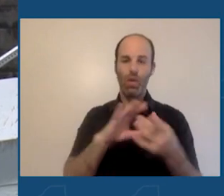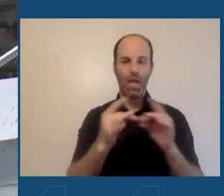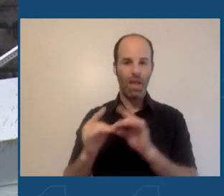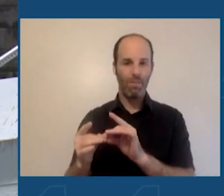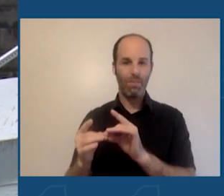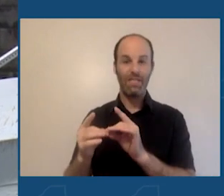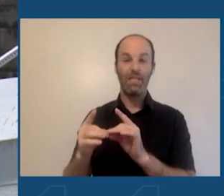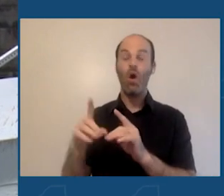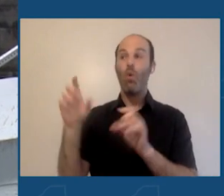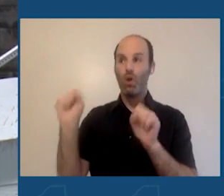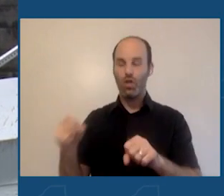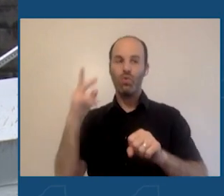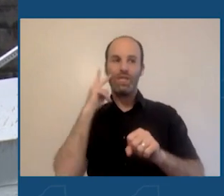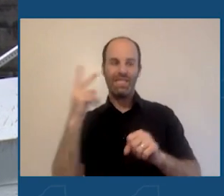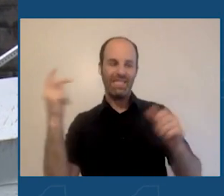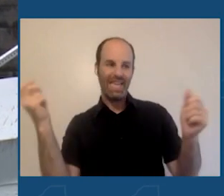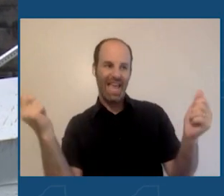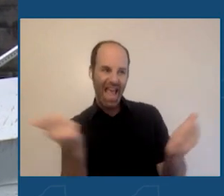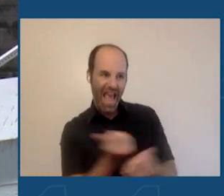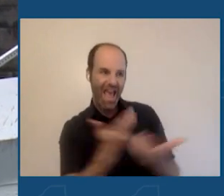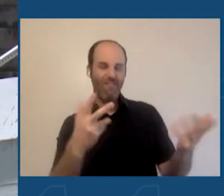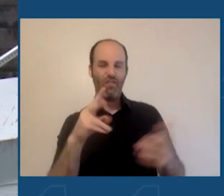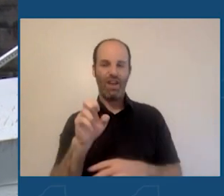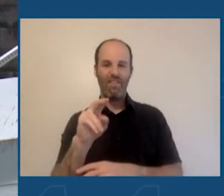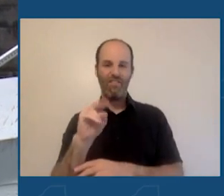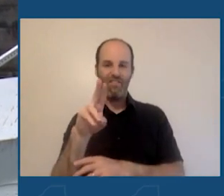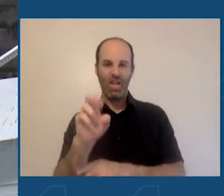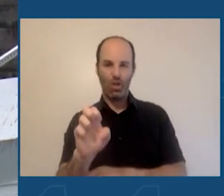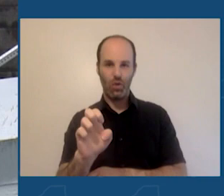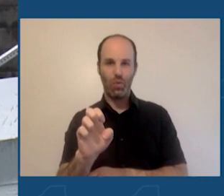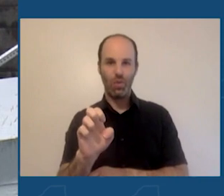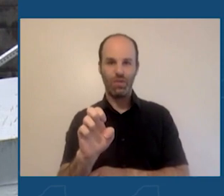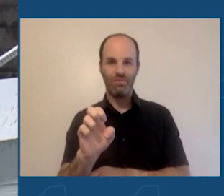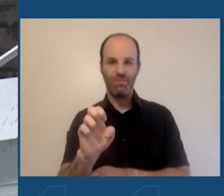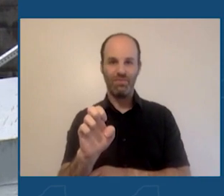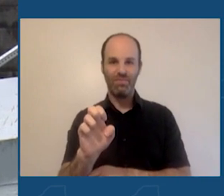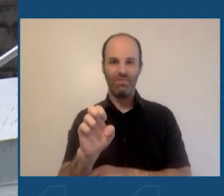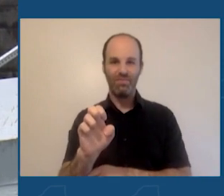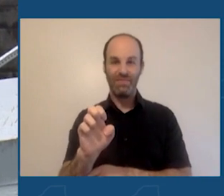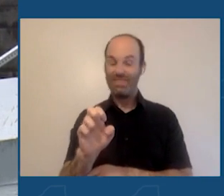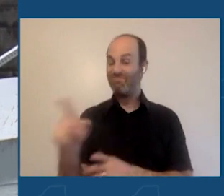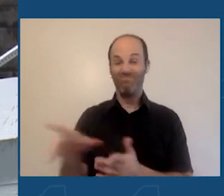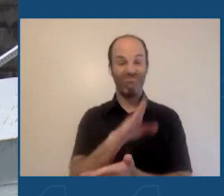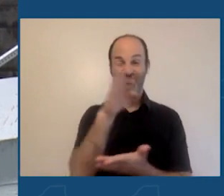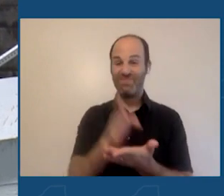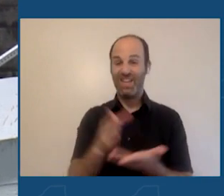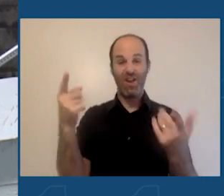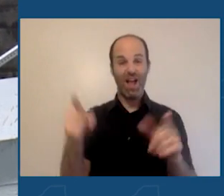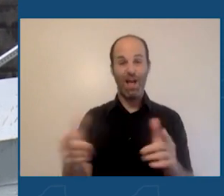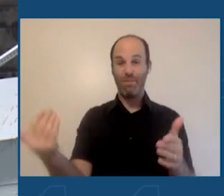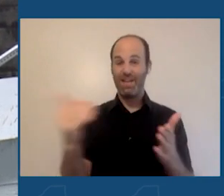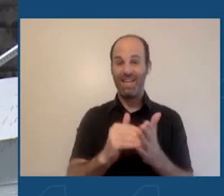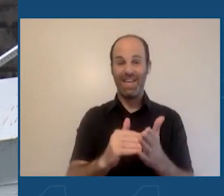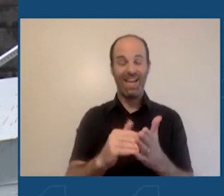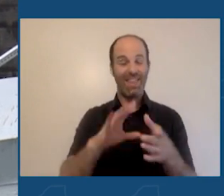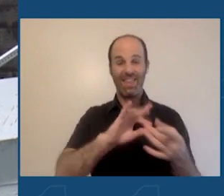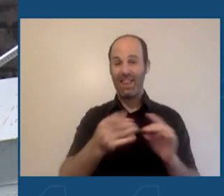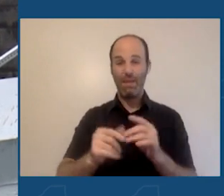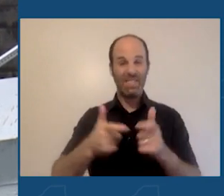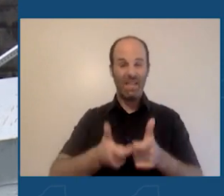see every venue. And that's never going to happen again. The Olympics have just grown too